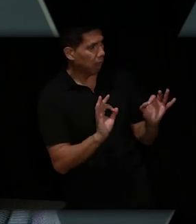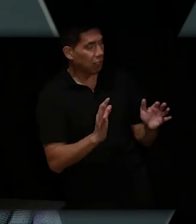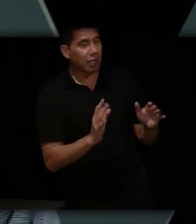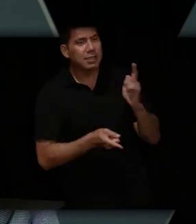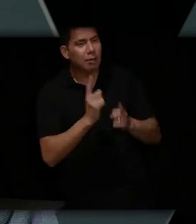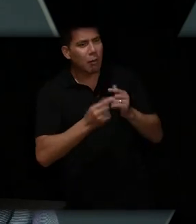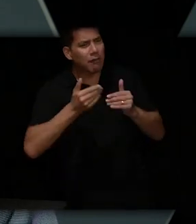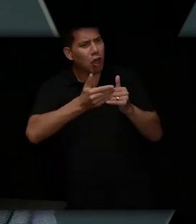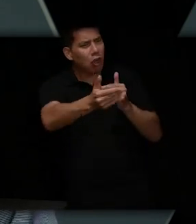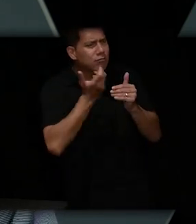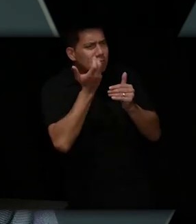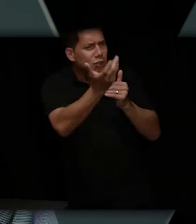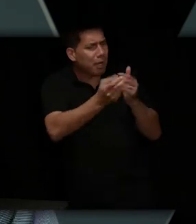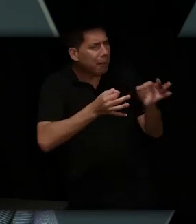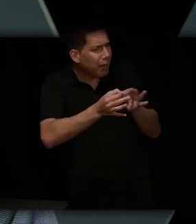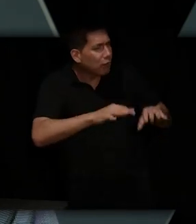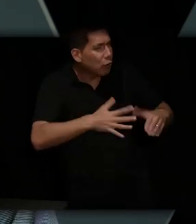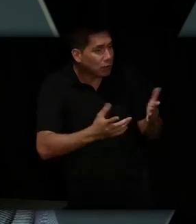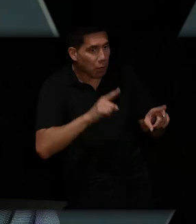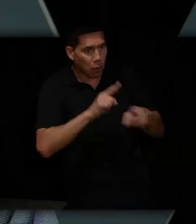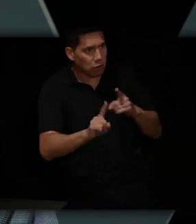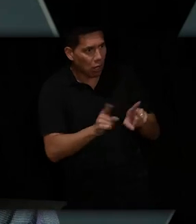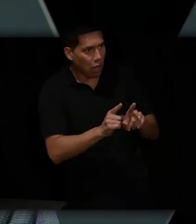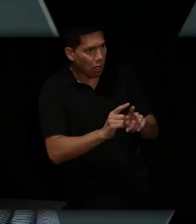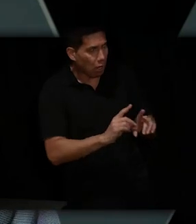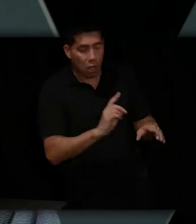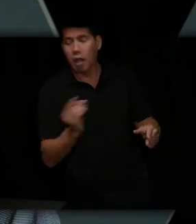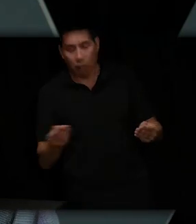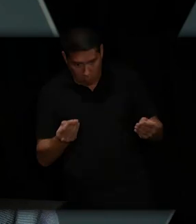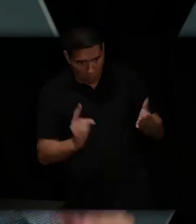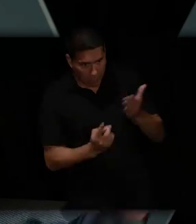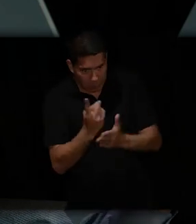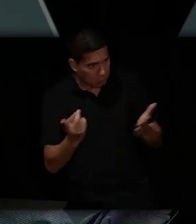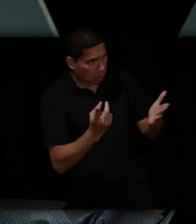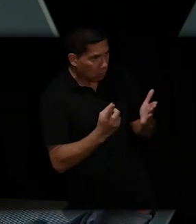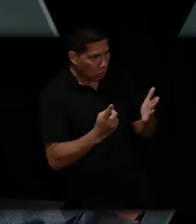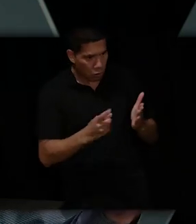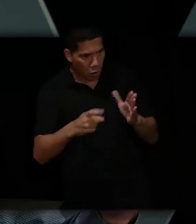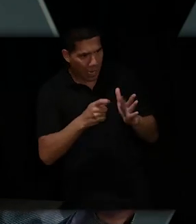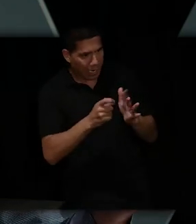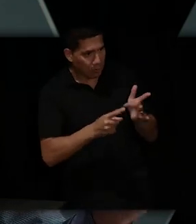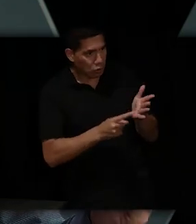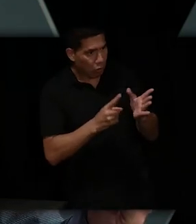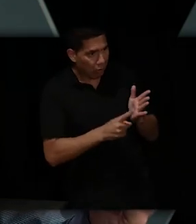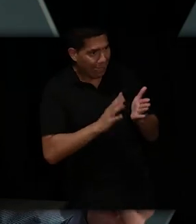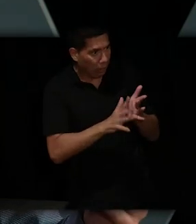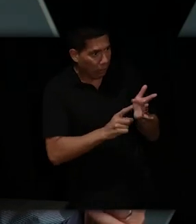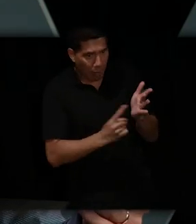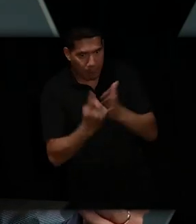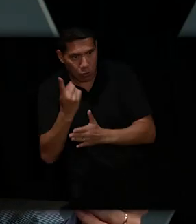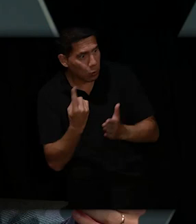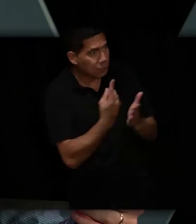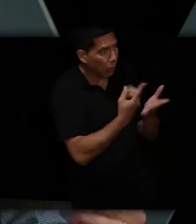course, but a lot of it was reacting to what in the world just happened on Capitol Hill, or someone just died, or we just got an